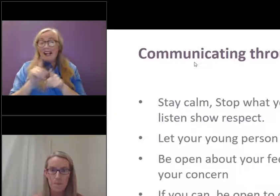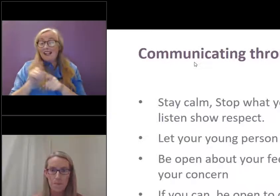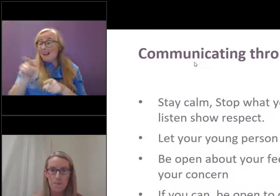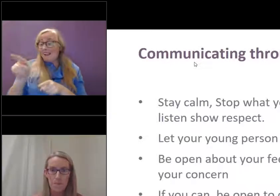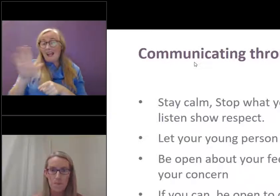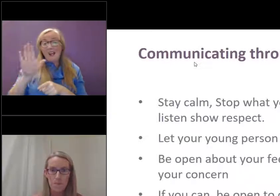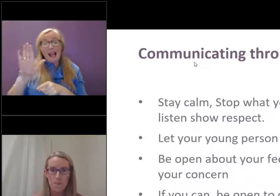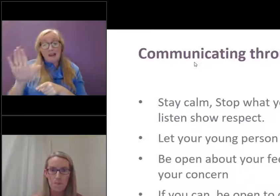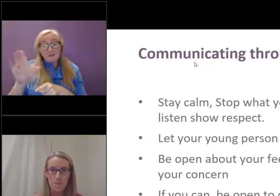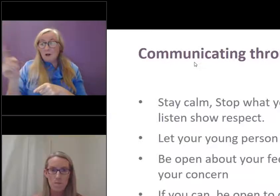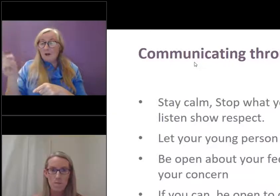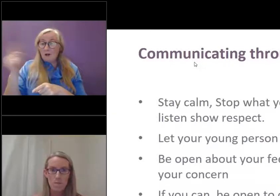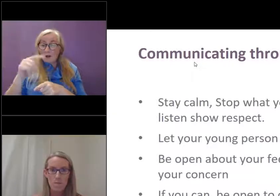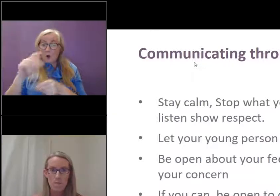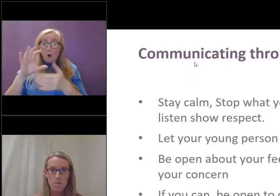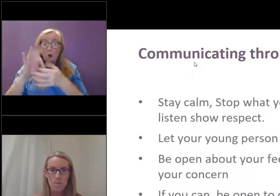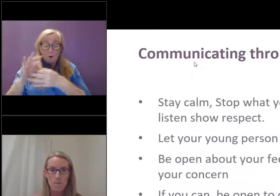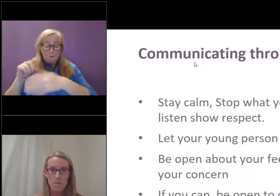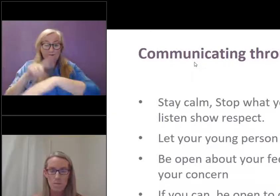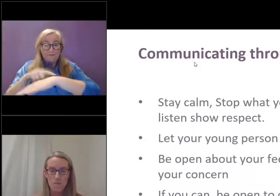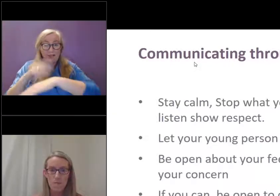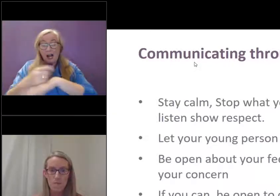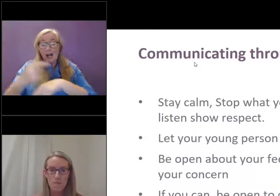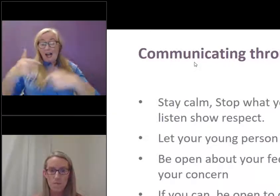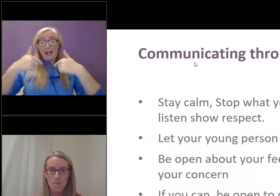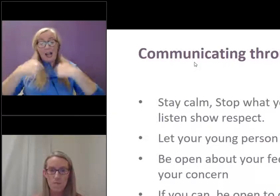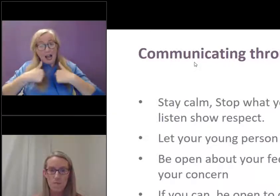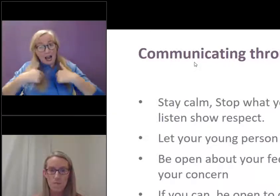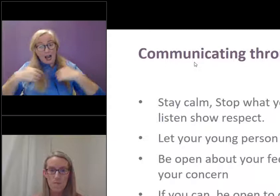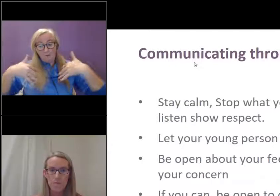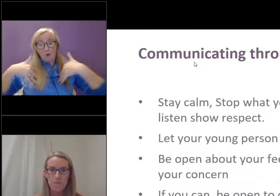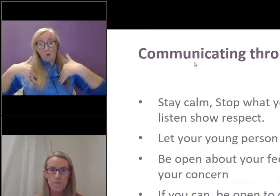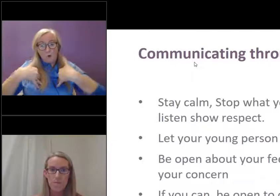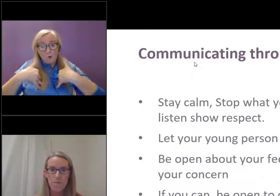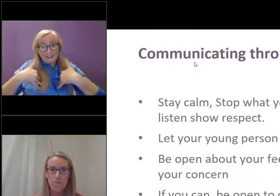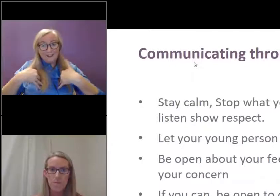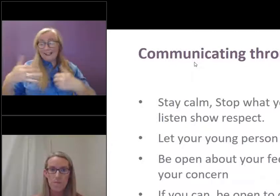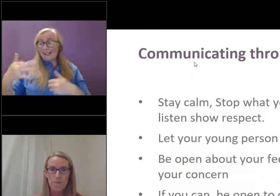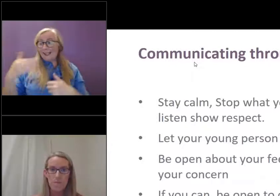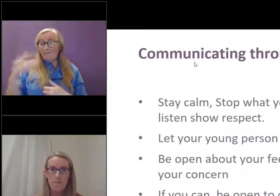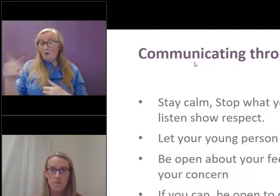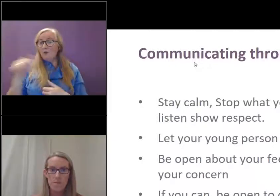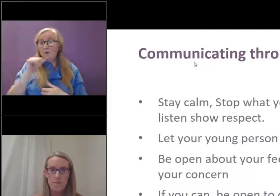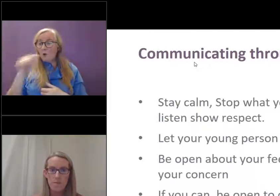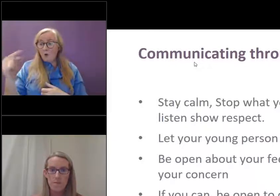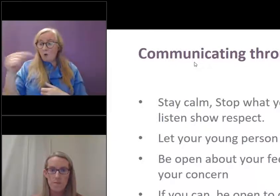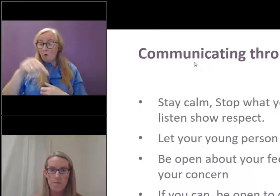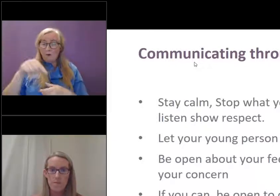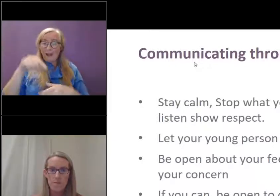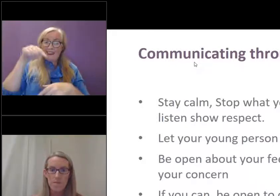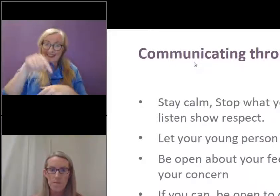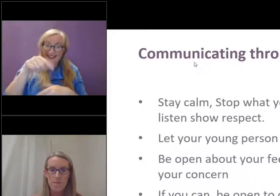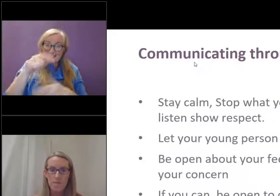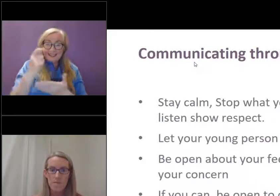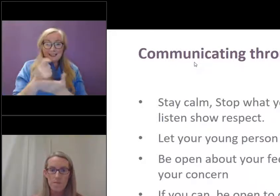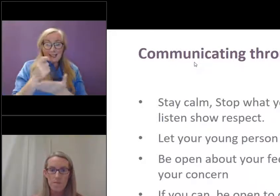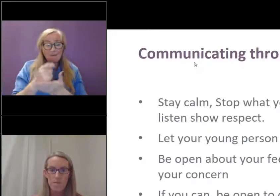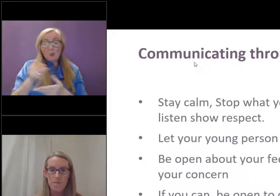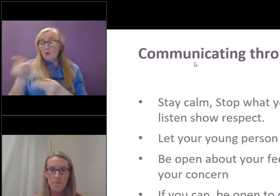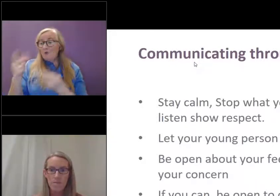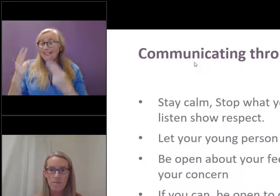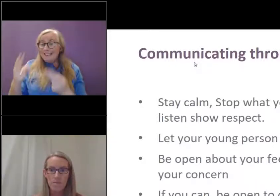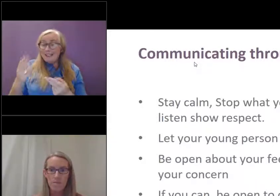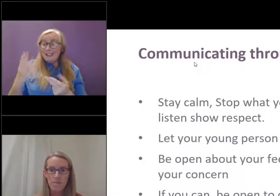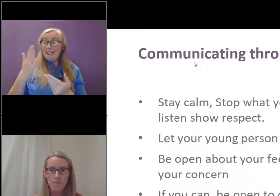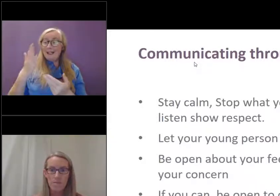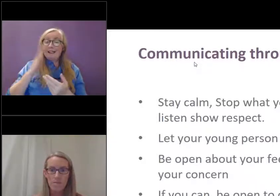I feel worried when you don't come home before a particular time, or I need to know where you're going, so that I'm